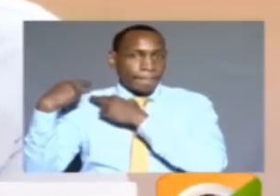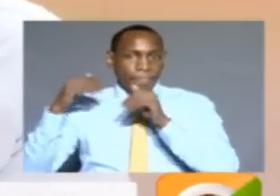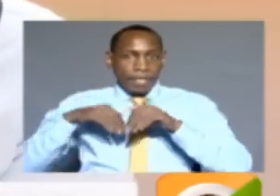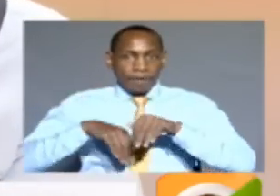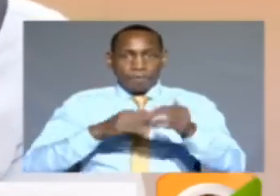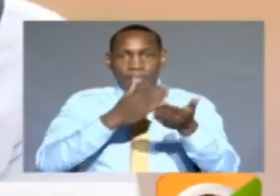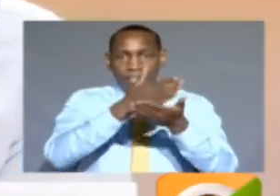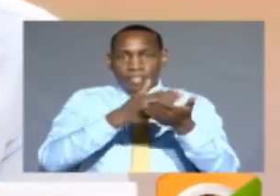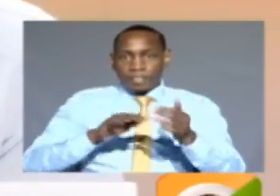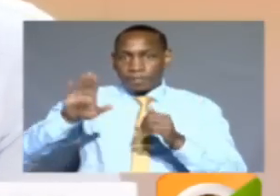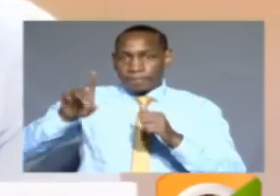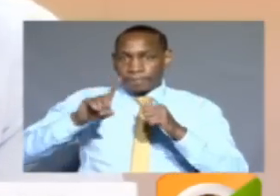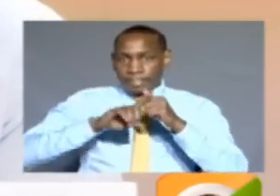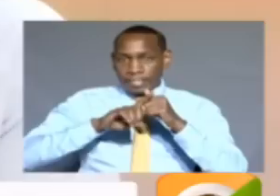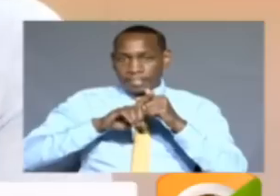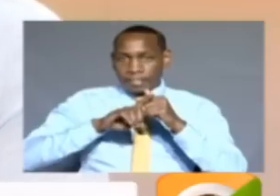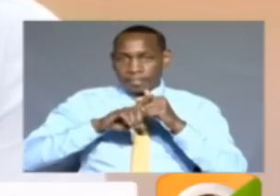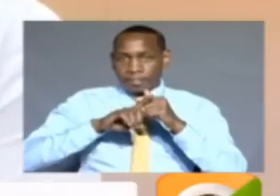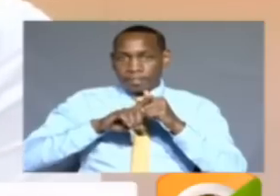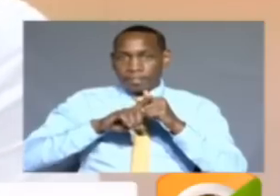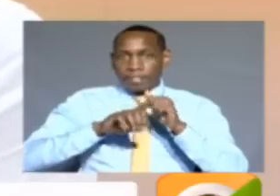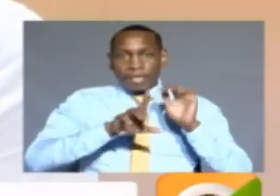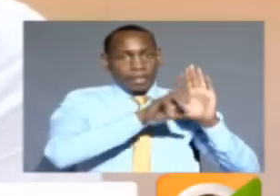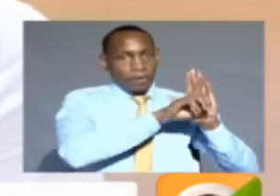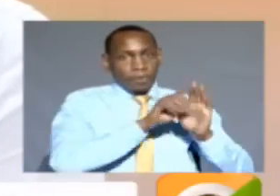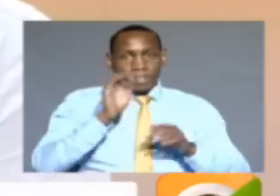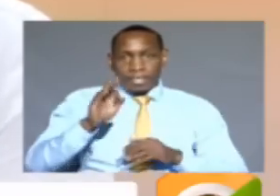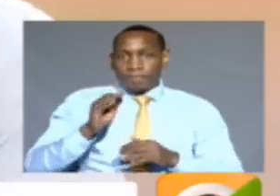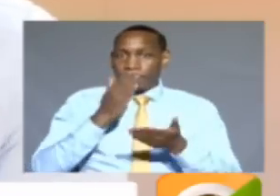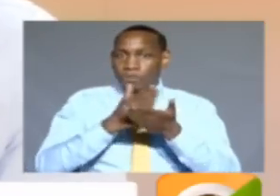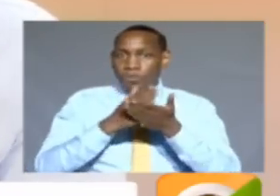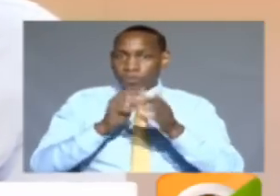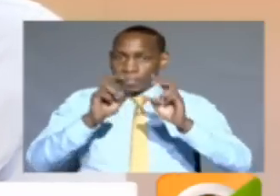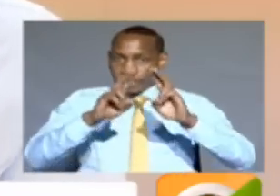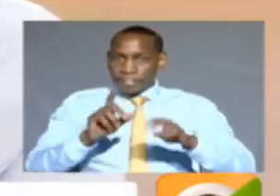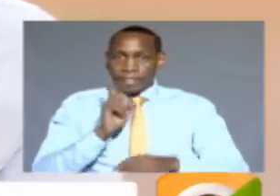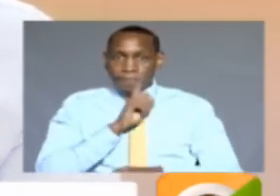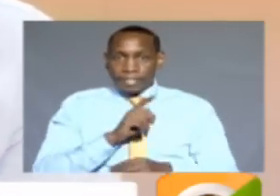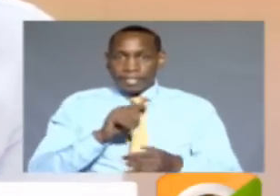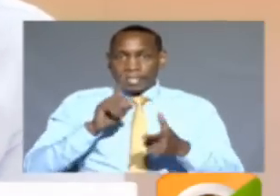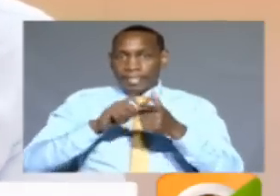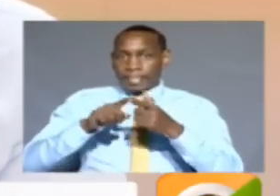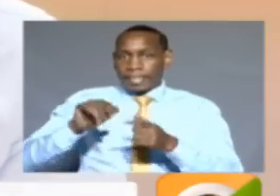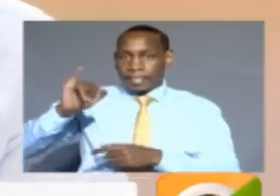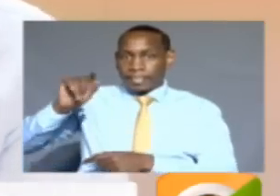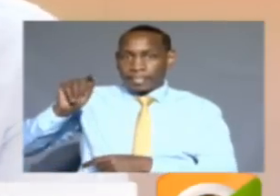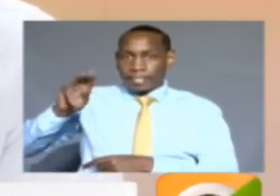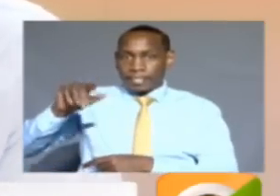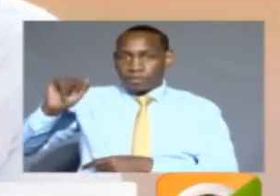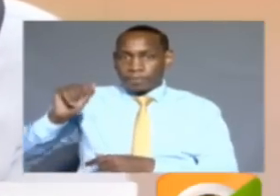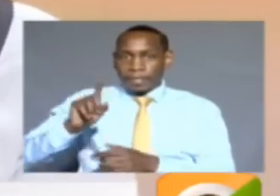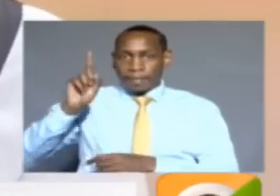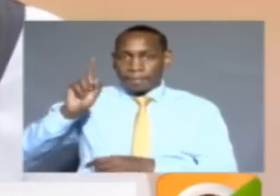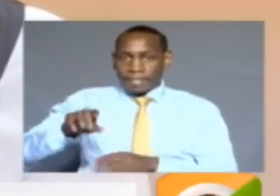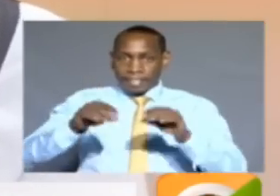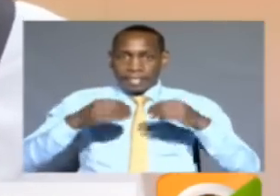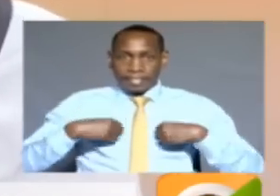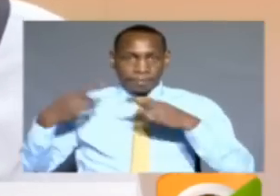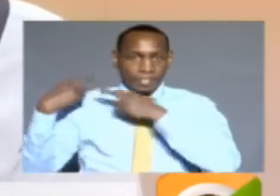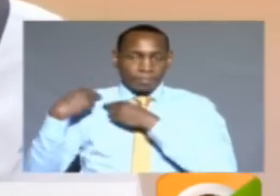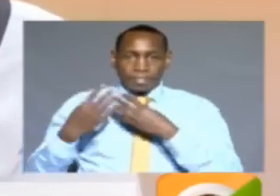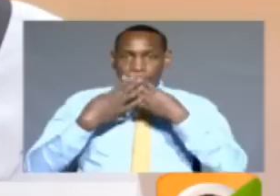Section 66 of the Penal Code. If they don't establish that indeed Dennis Itumbi is culpable and should go to jail for